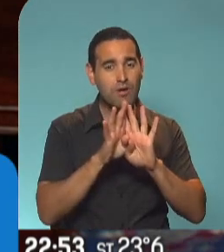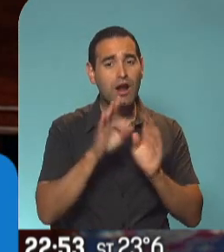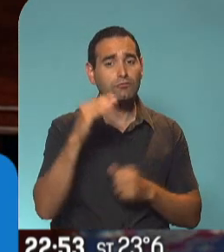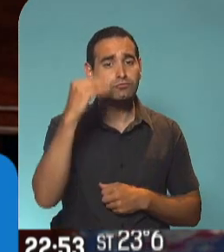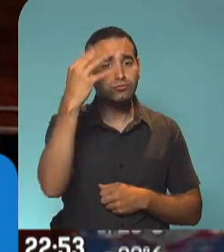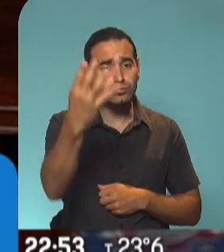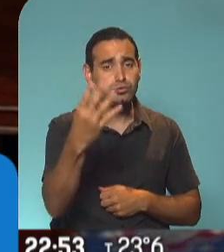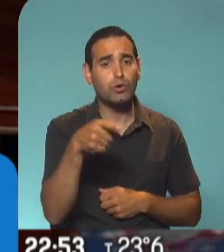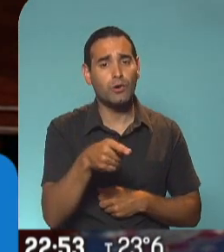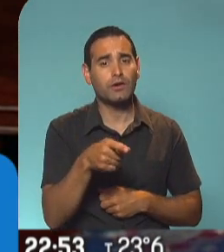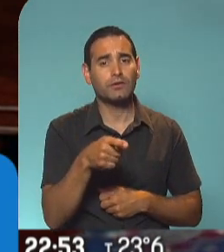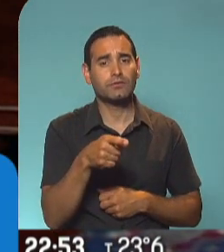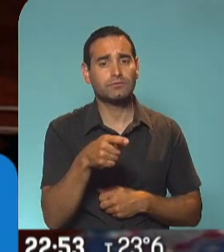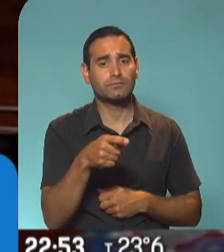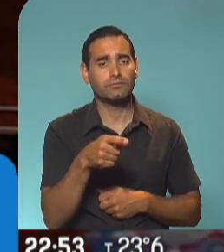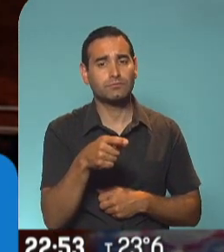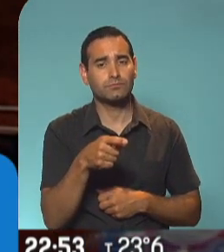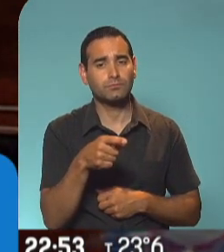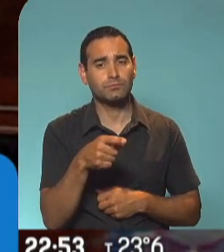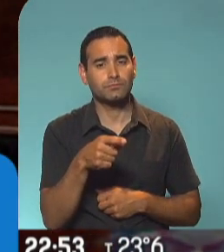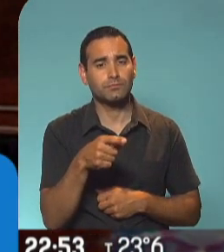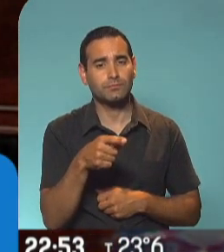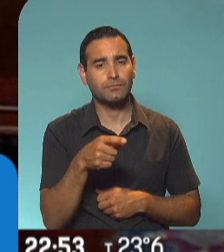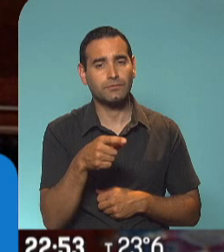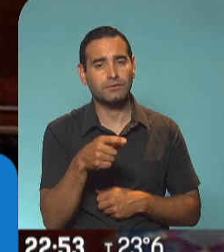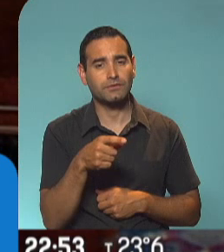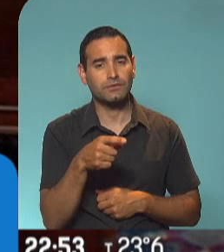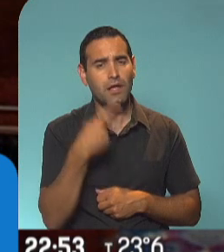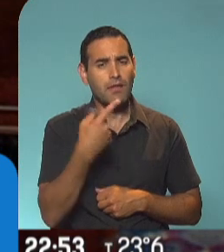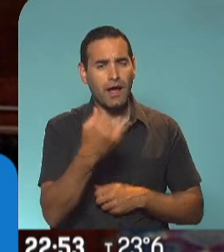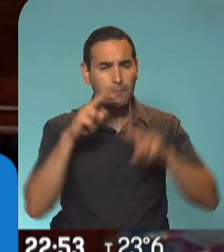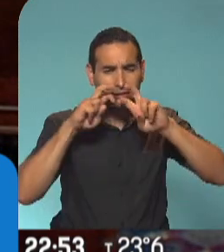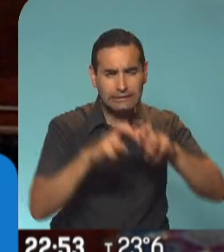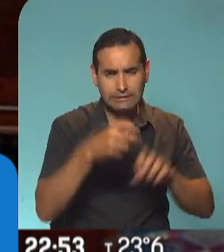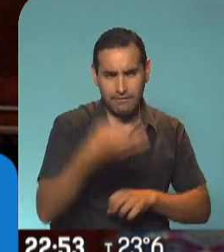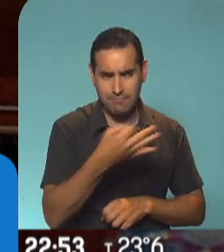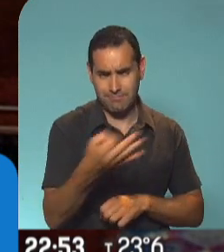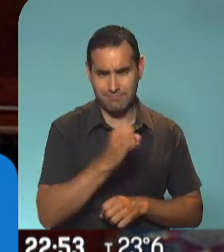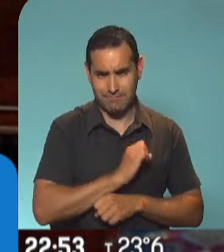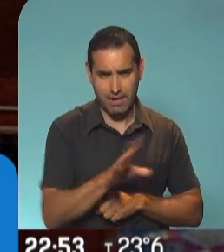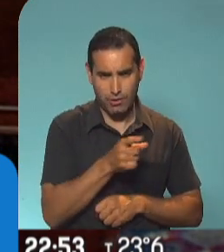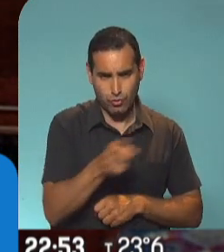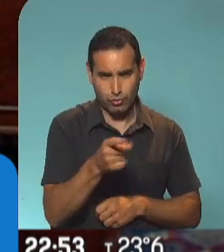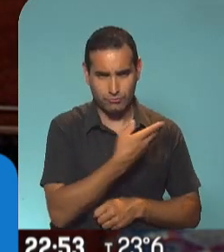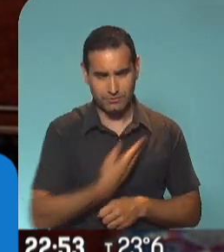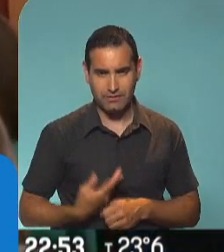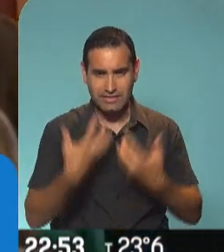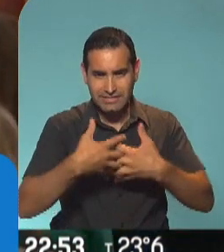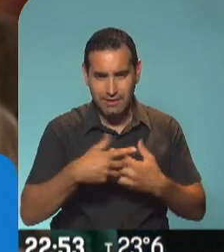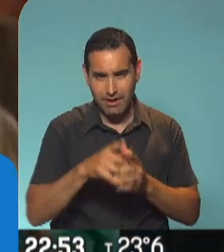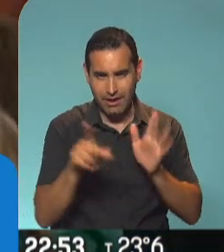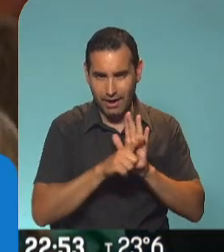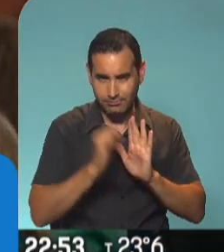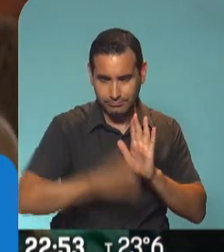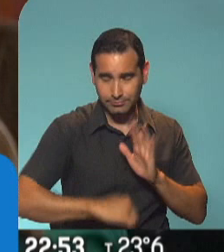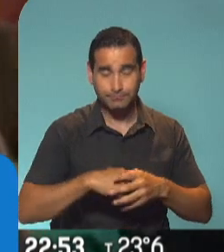that dislikes any future president can rush through an unfair inquiry, skip the legal system, and paralyze the Senate with a trial. En